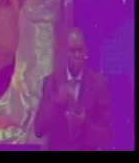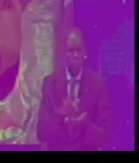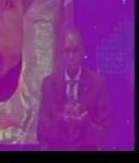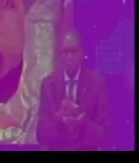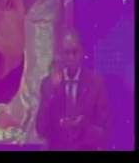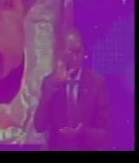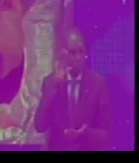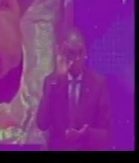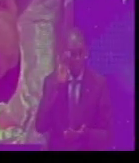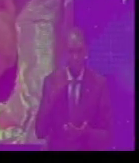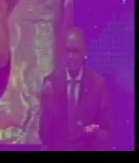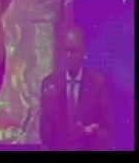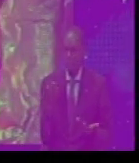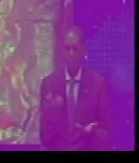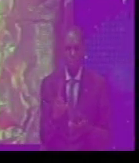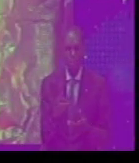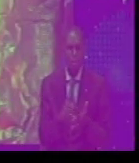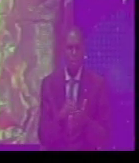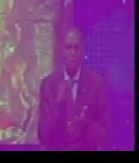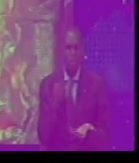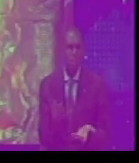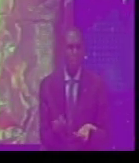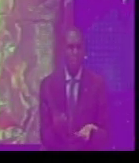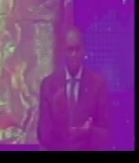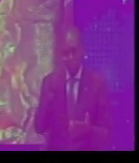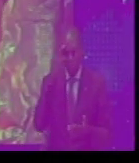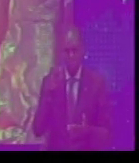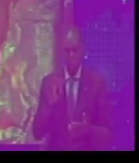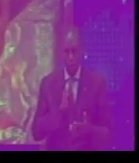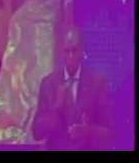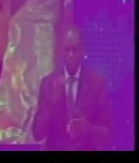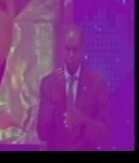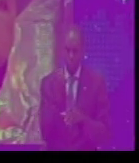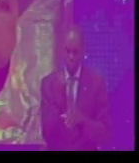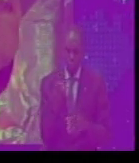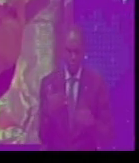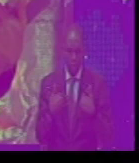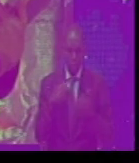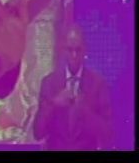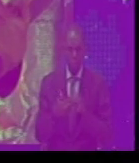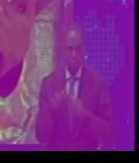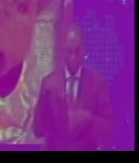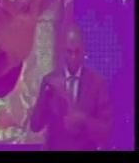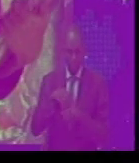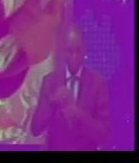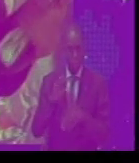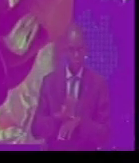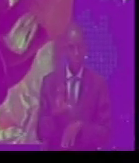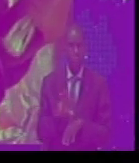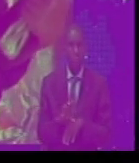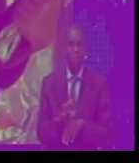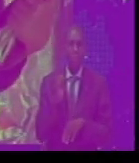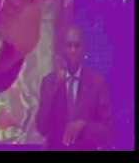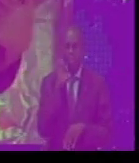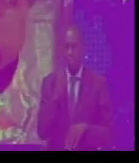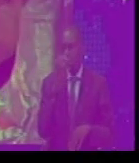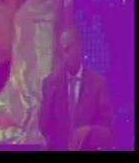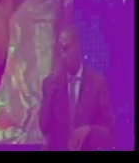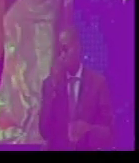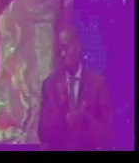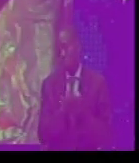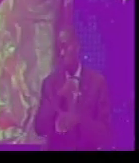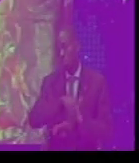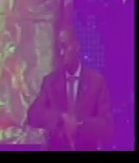show me a miracle. I searched for the drawers. I searched for it. I could not see it because the attack started in the church here to